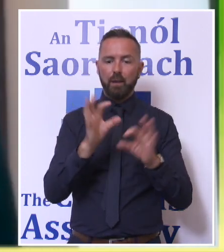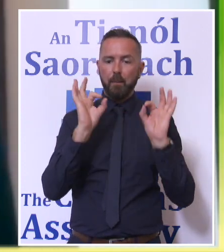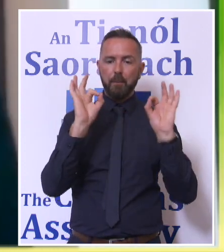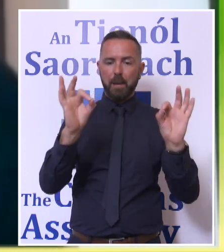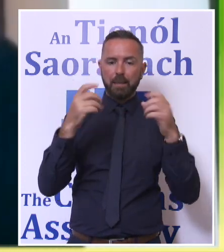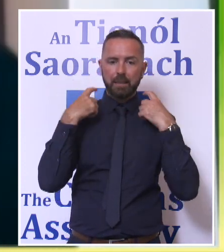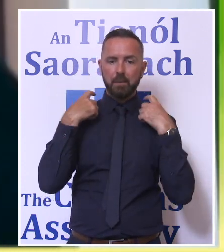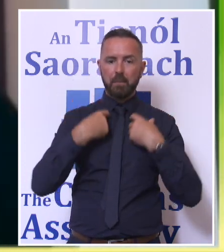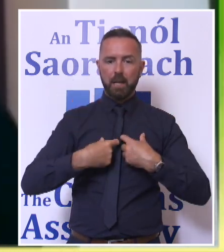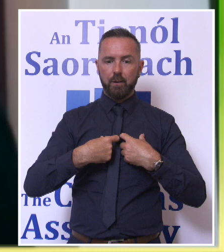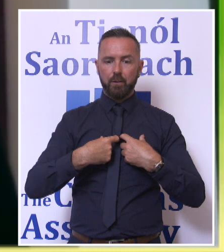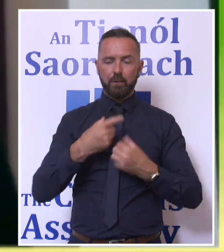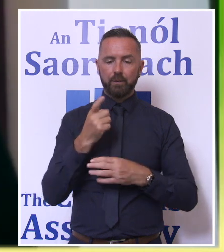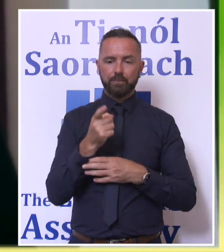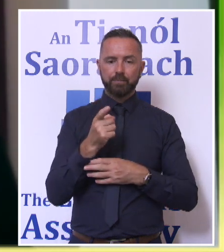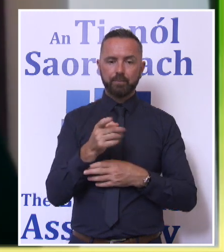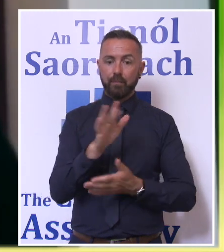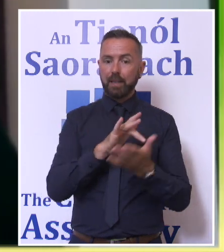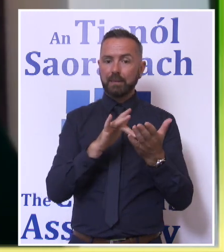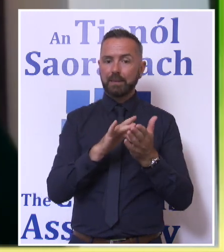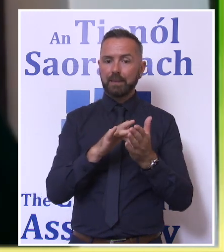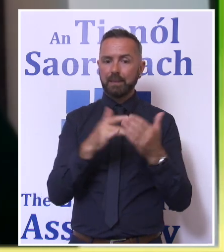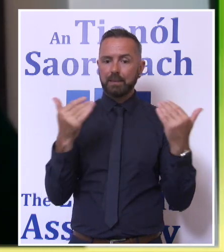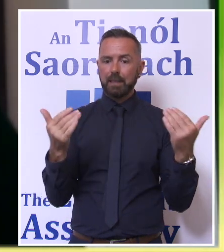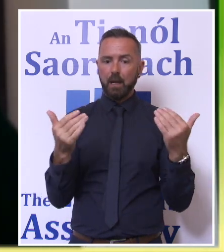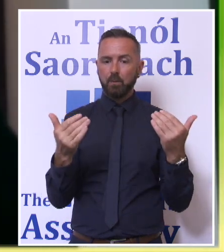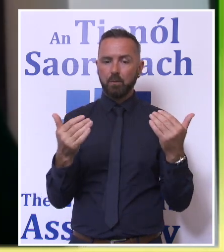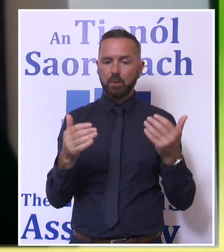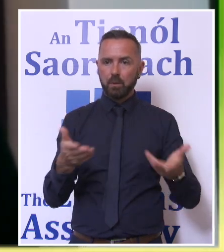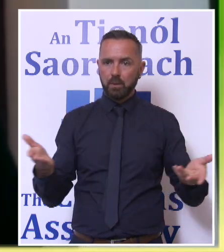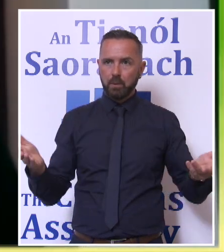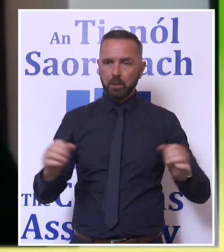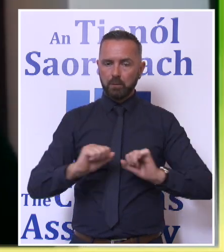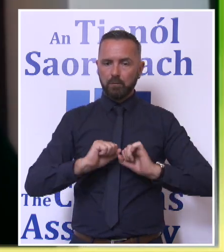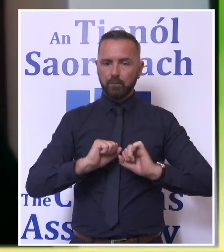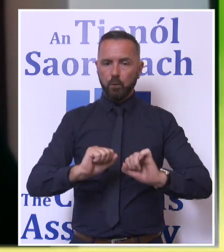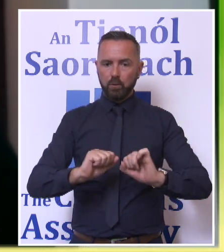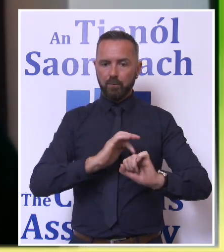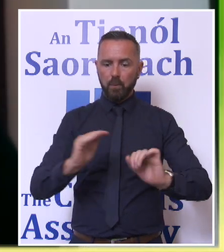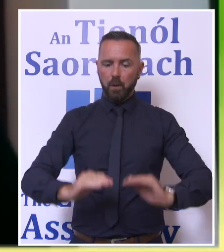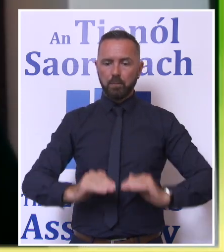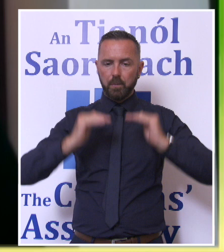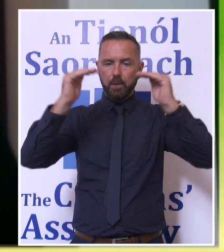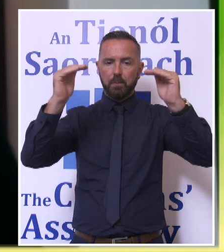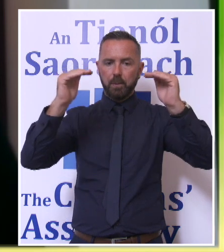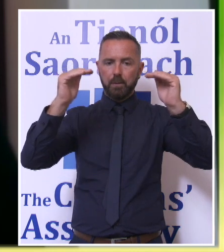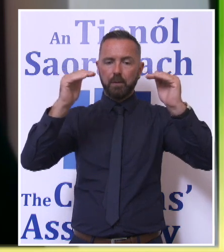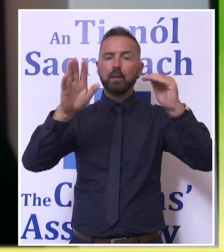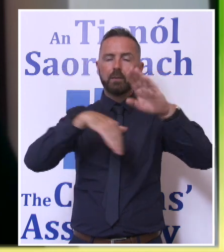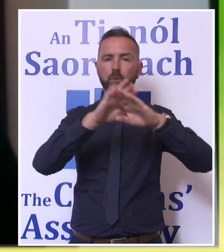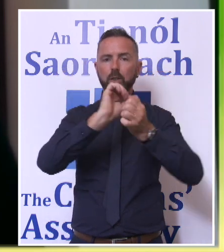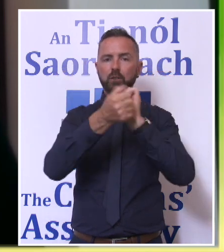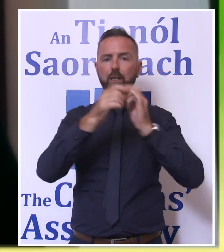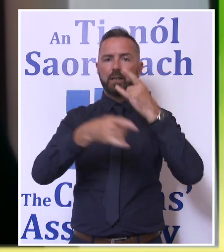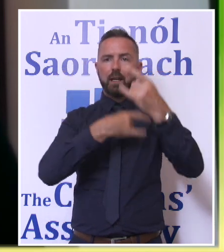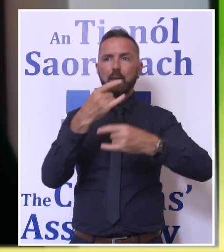Paris, cities are driving the race to net zero from the bottom up. That's where the change is happening. That's